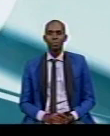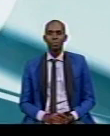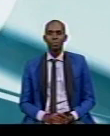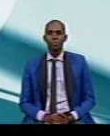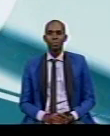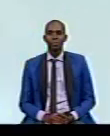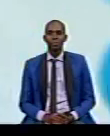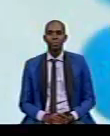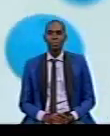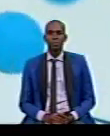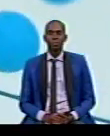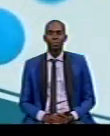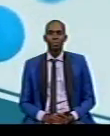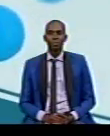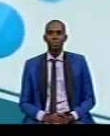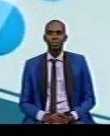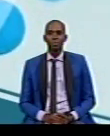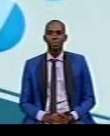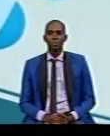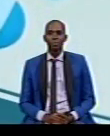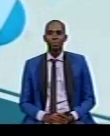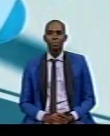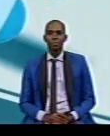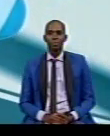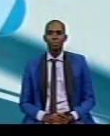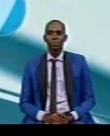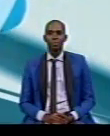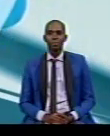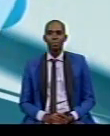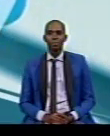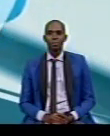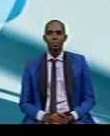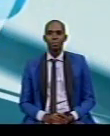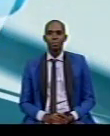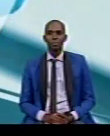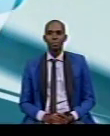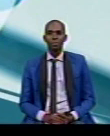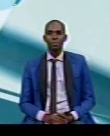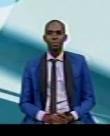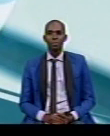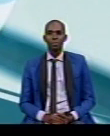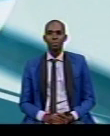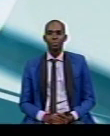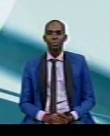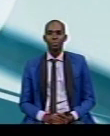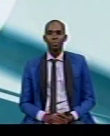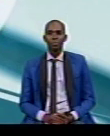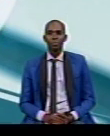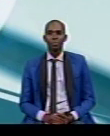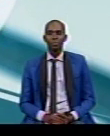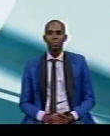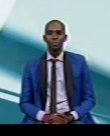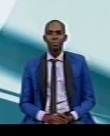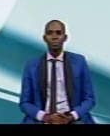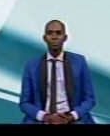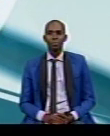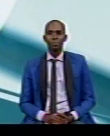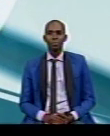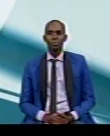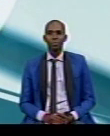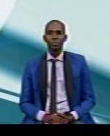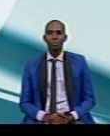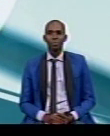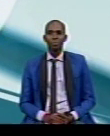the television. Do the same thing. A change, a transformation, conversion is coming upon